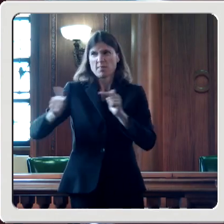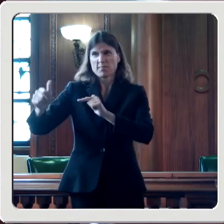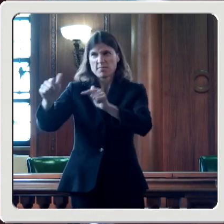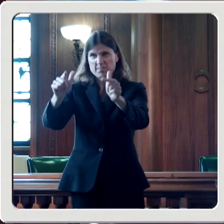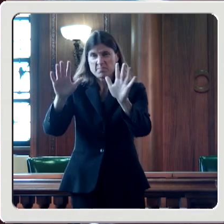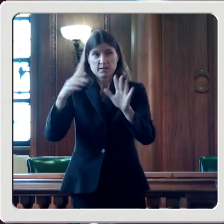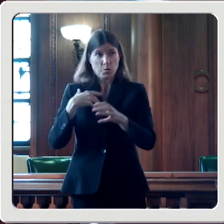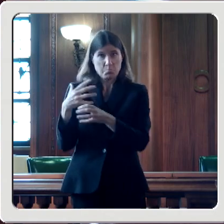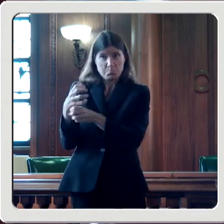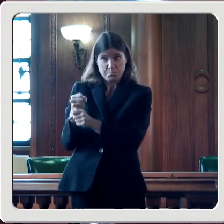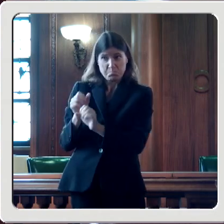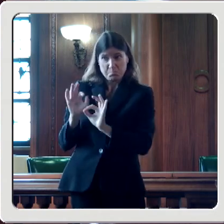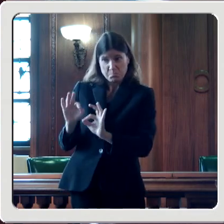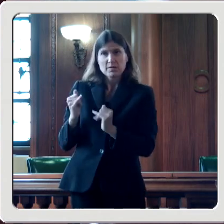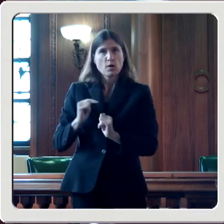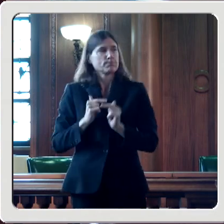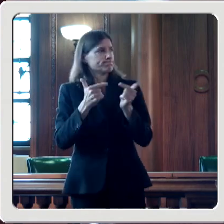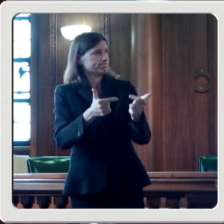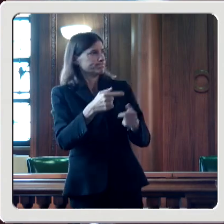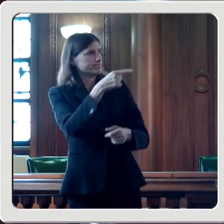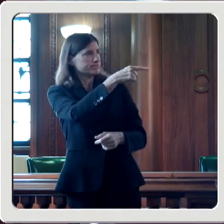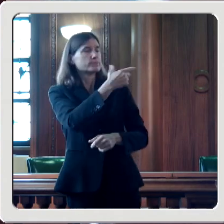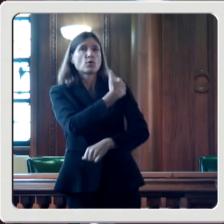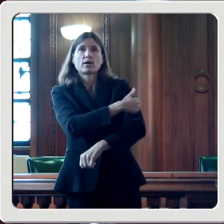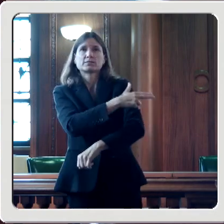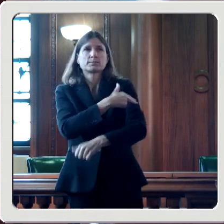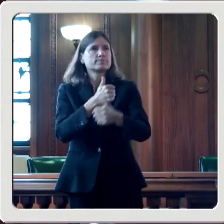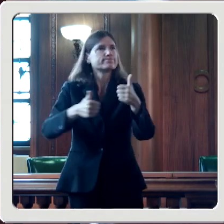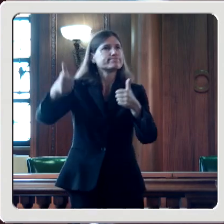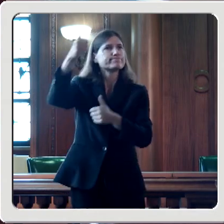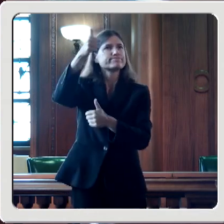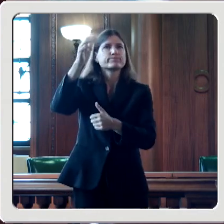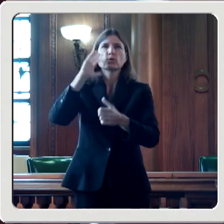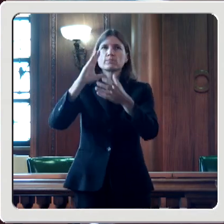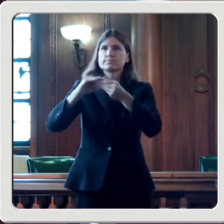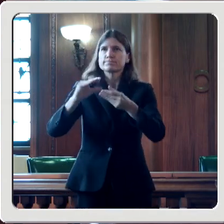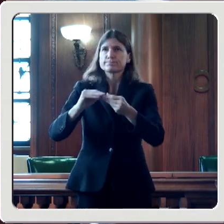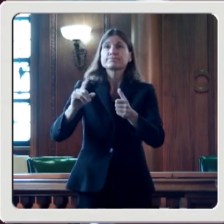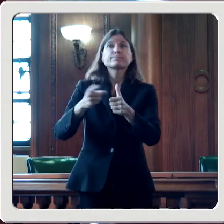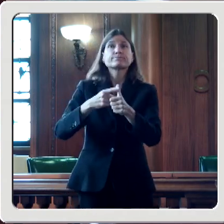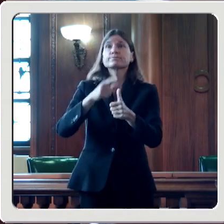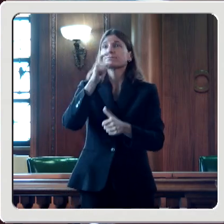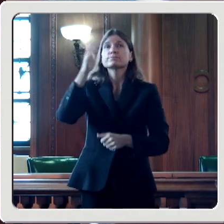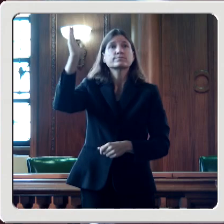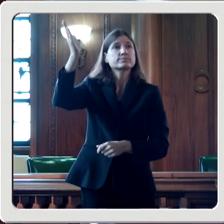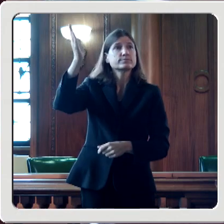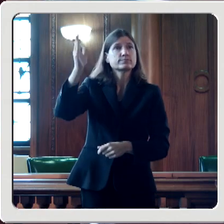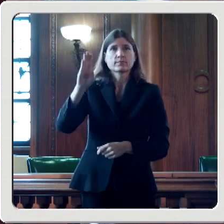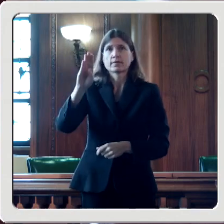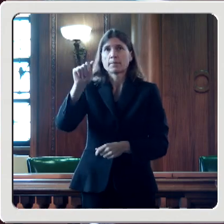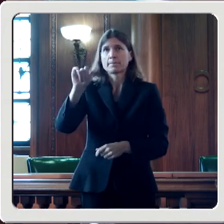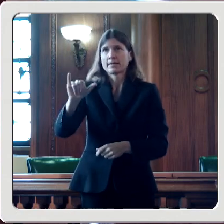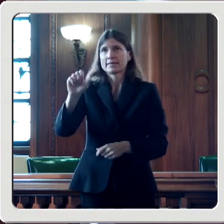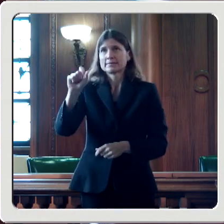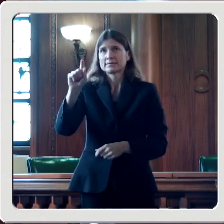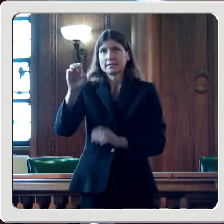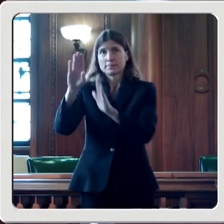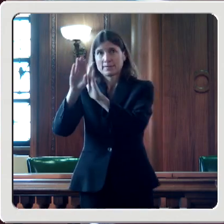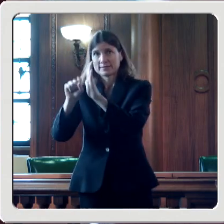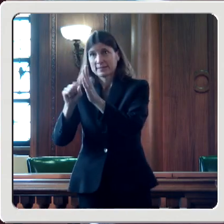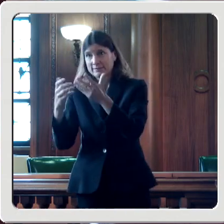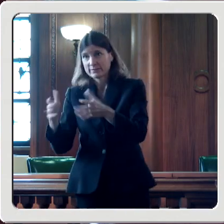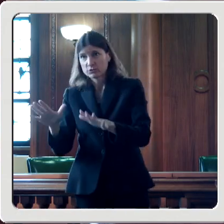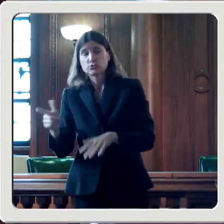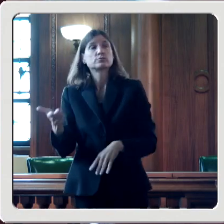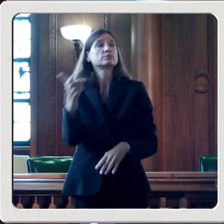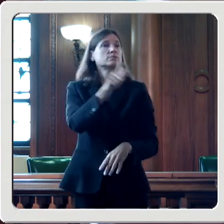State Health Systems, and then subsequently Dr. Robert Roos, the Chief Medical Officer of Mercy Hospital, Trinity Healthcare,